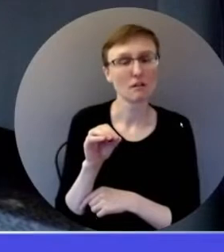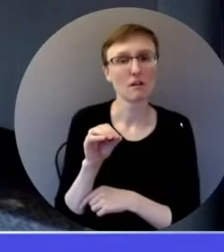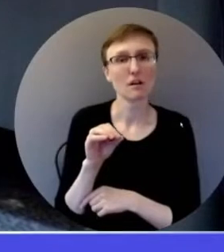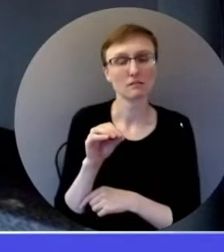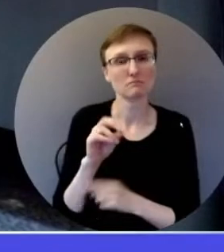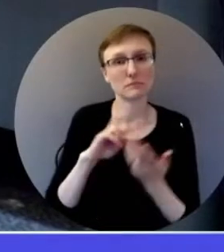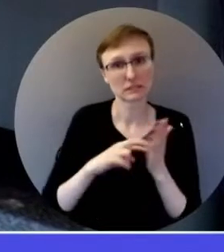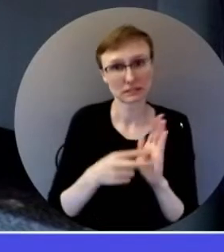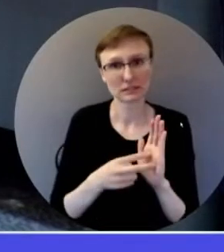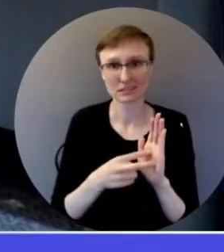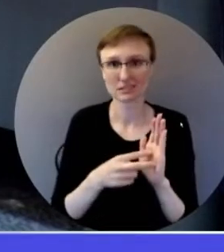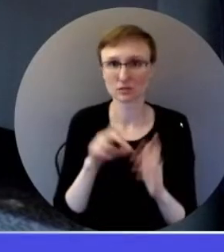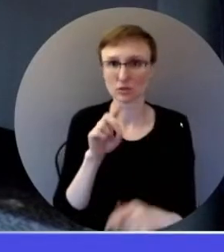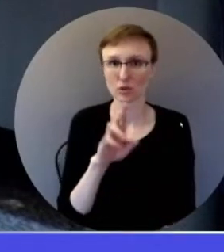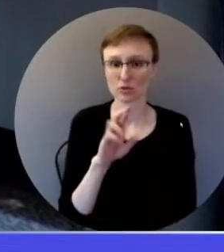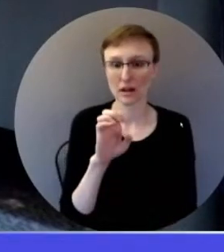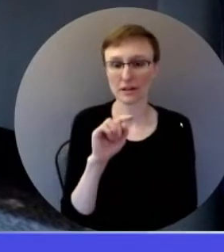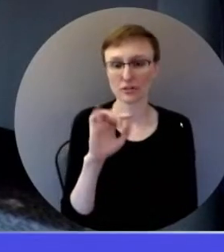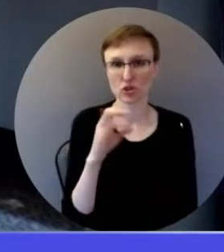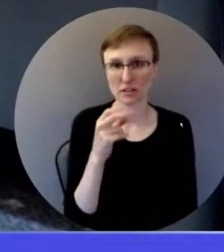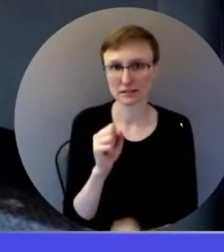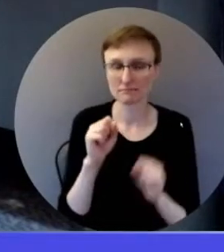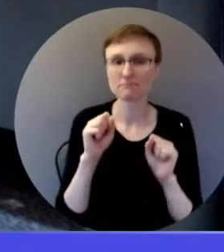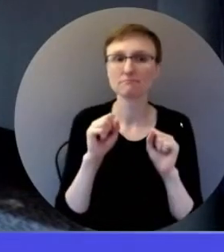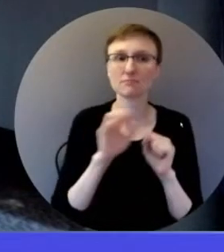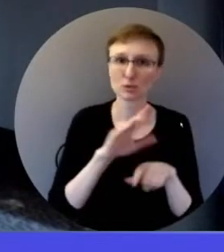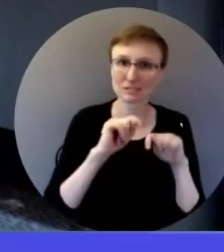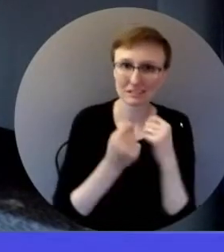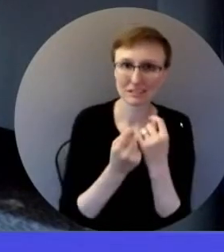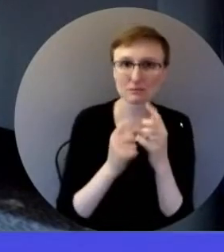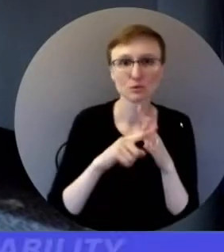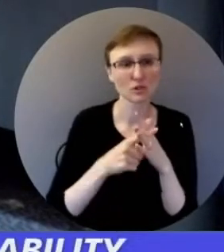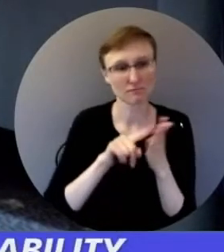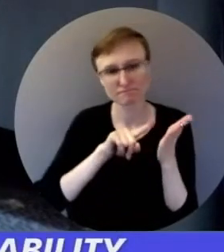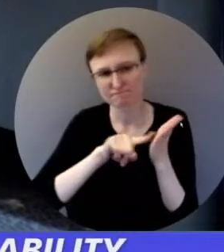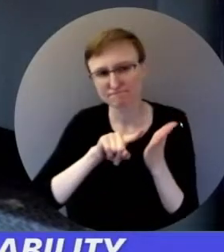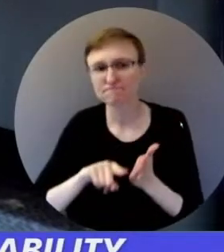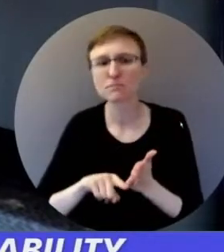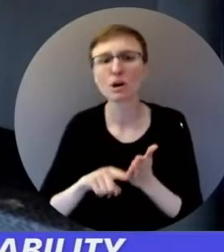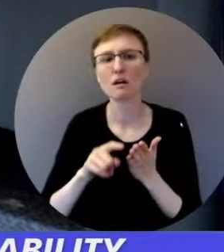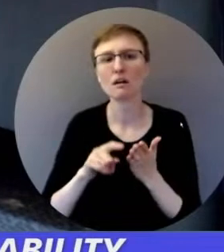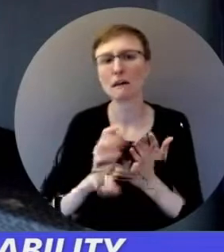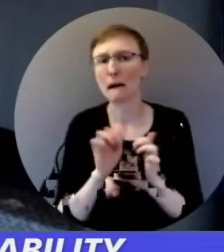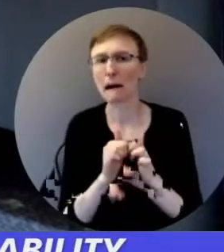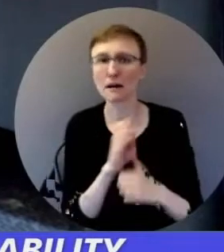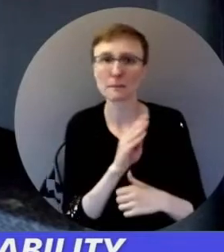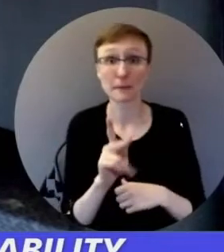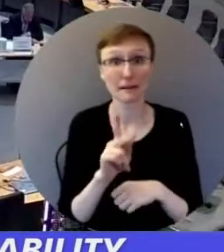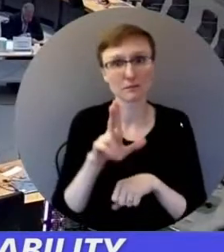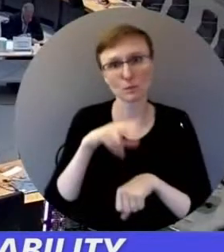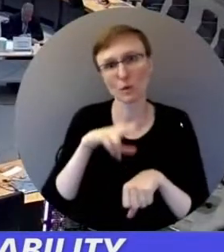the next phase of where we'll get back to some semblance of normalcy in the community. So please come and get your vaccine.